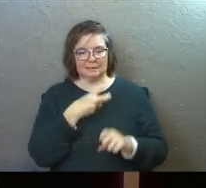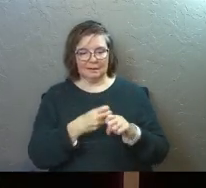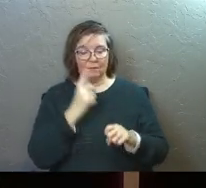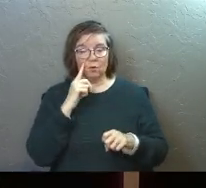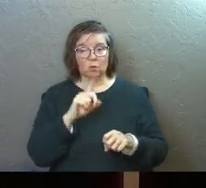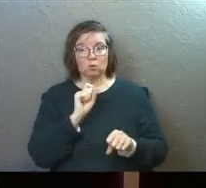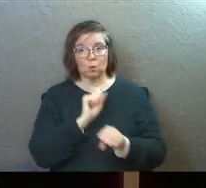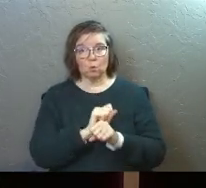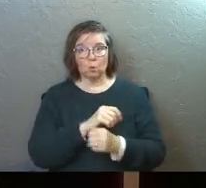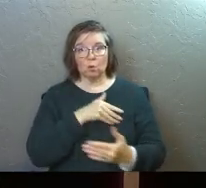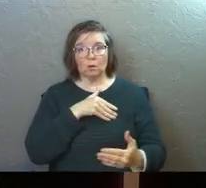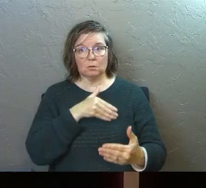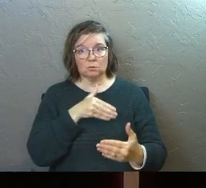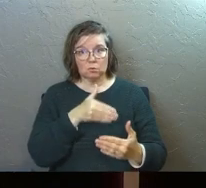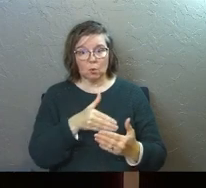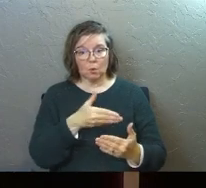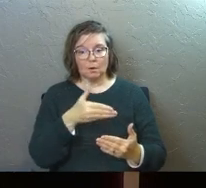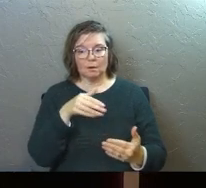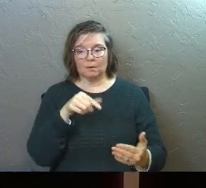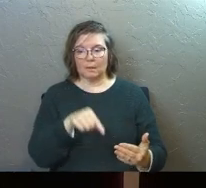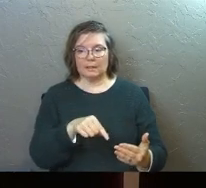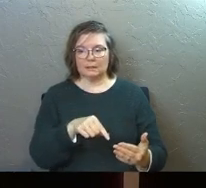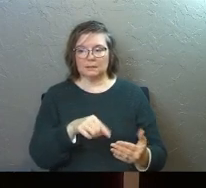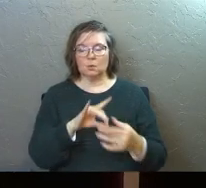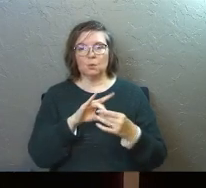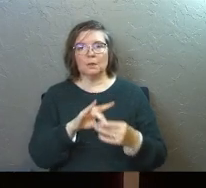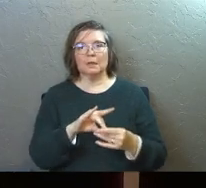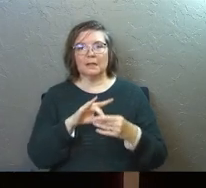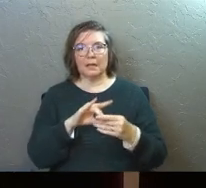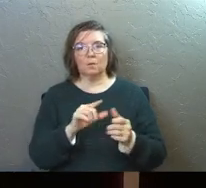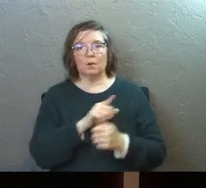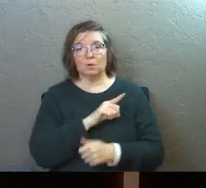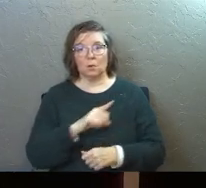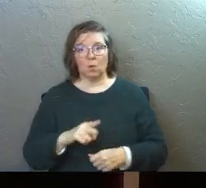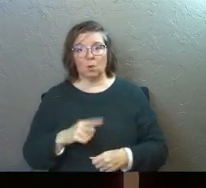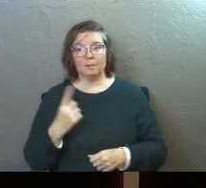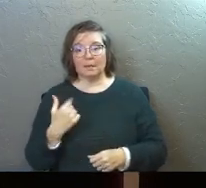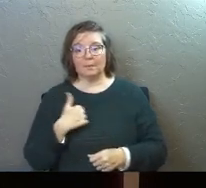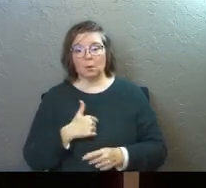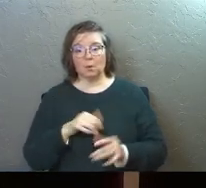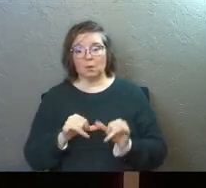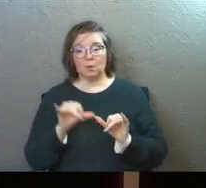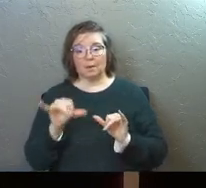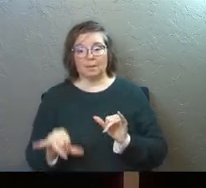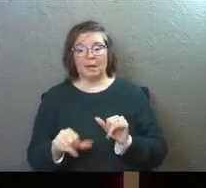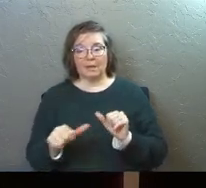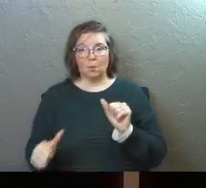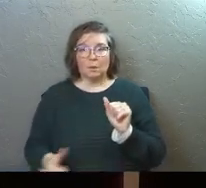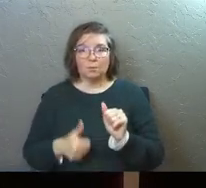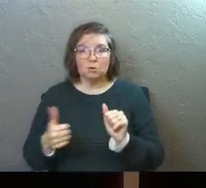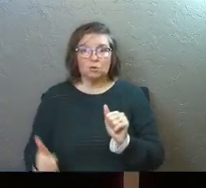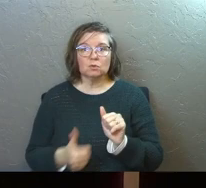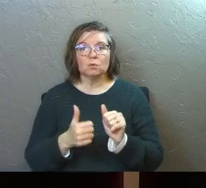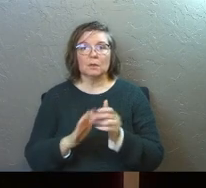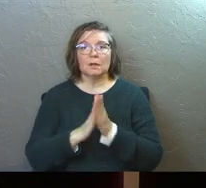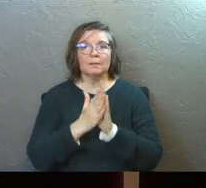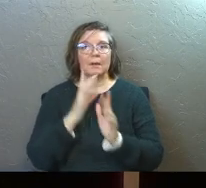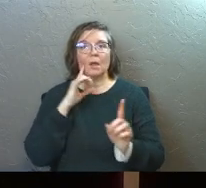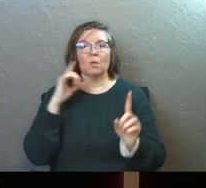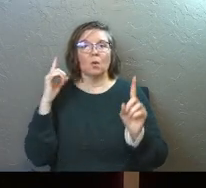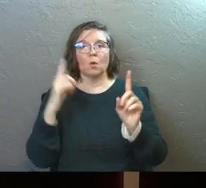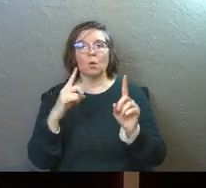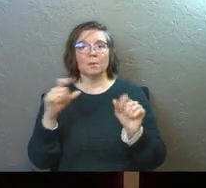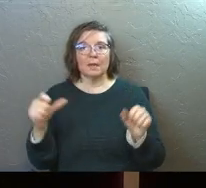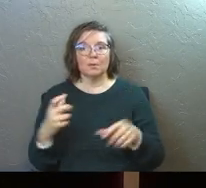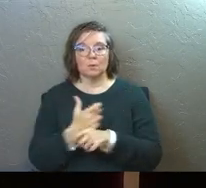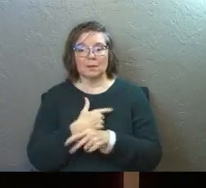to work towards this relationship with Lord and it being something that we remain in, that we pursue, it being the goal